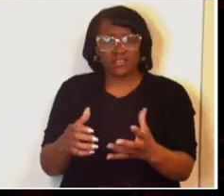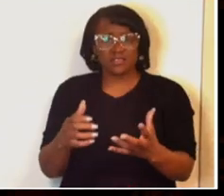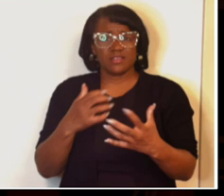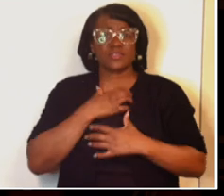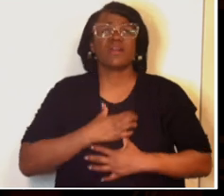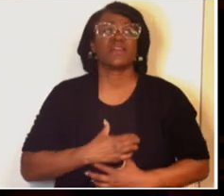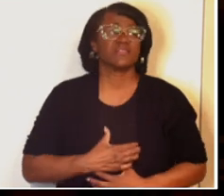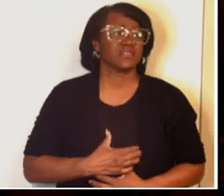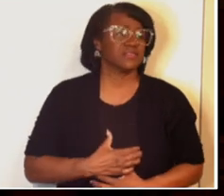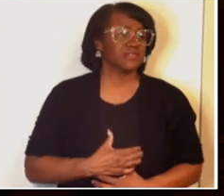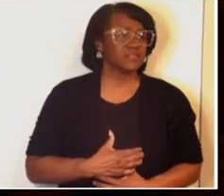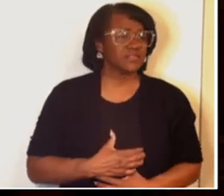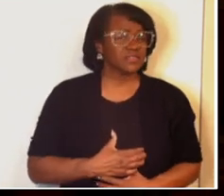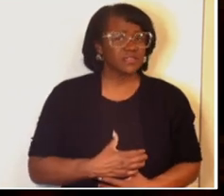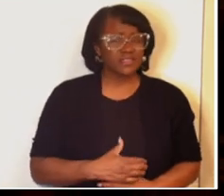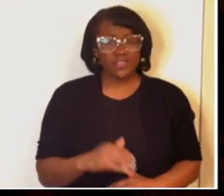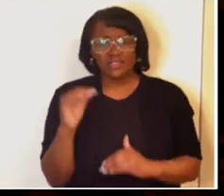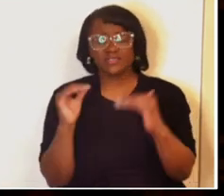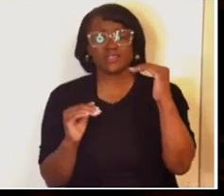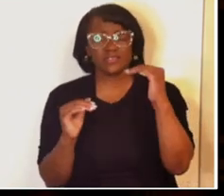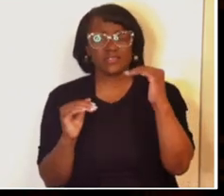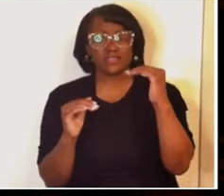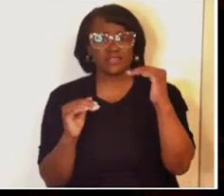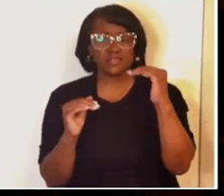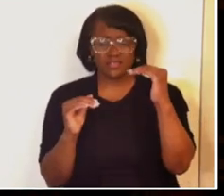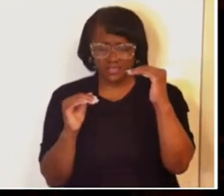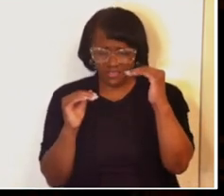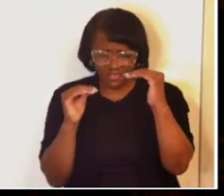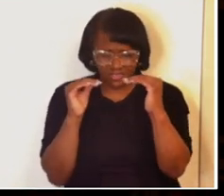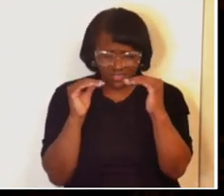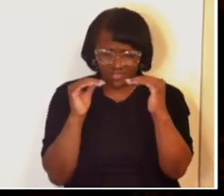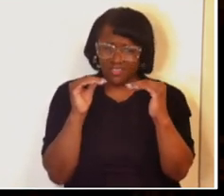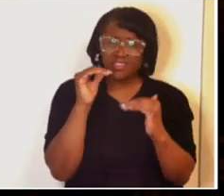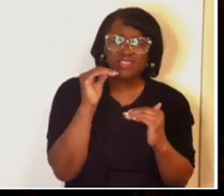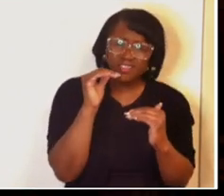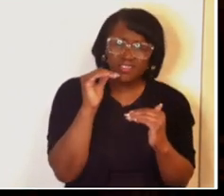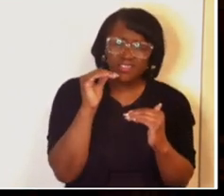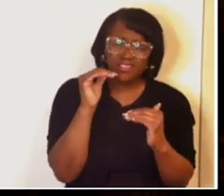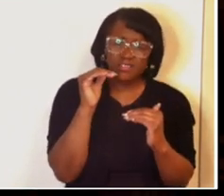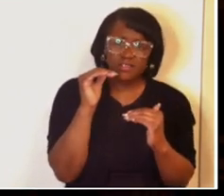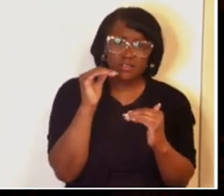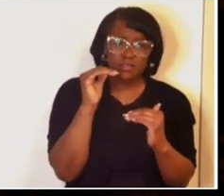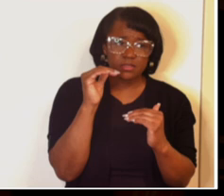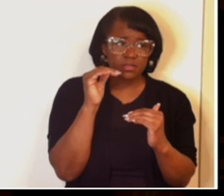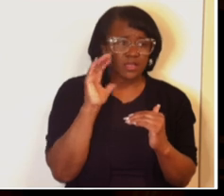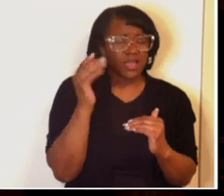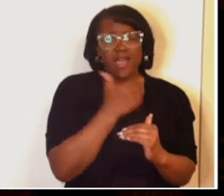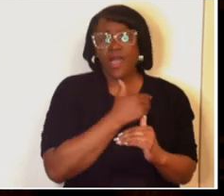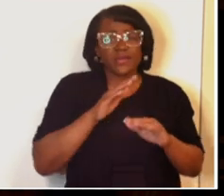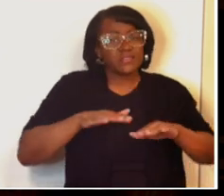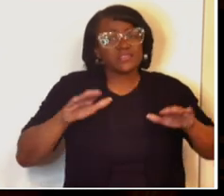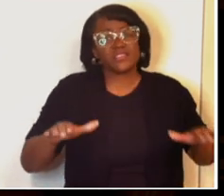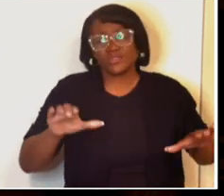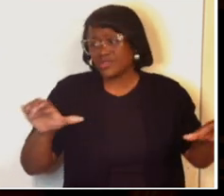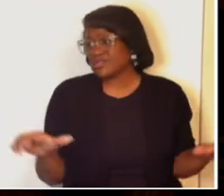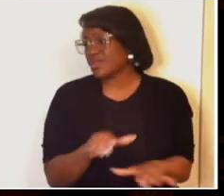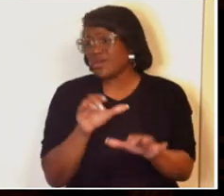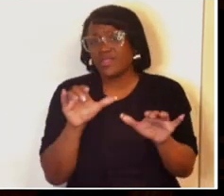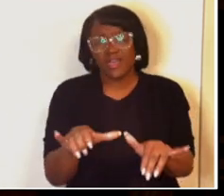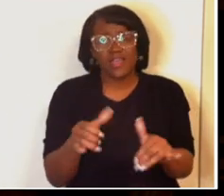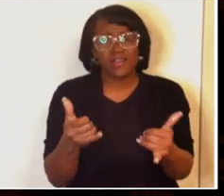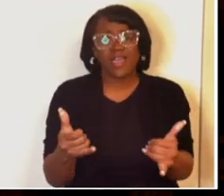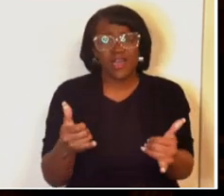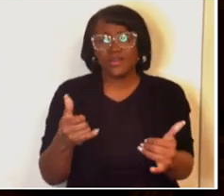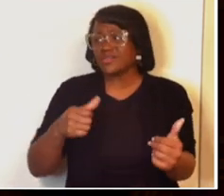injustice, inequality. Our children do it now to each other, They